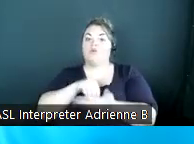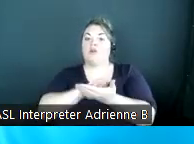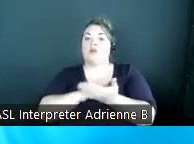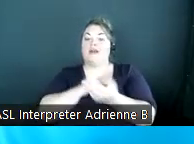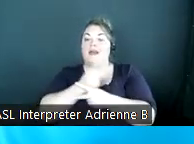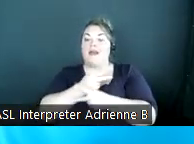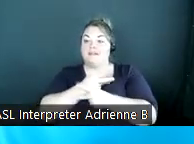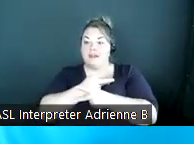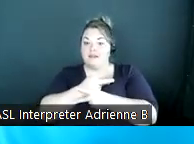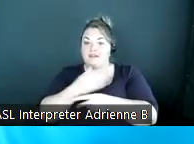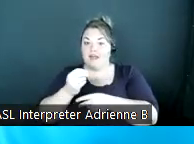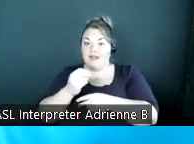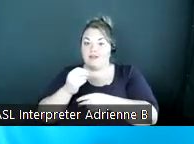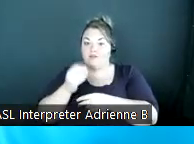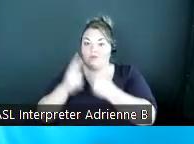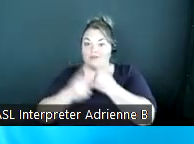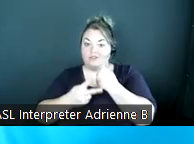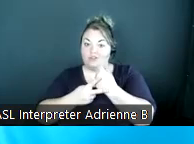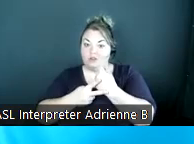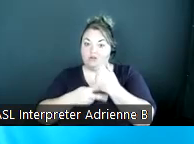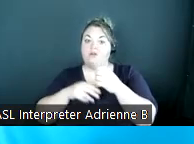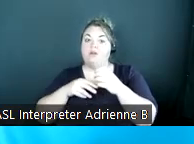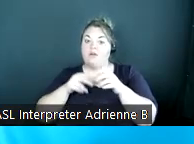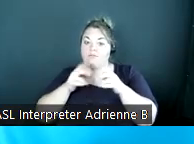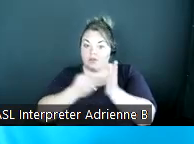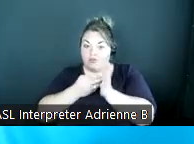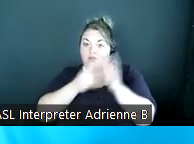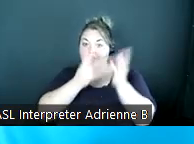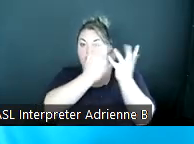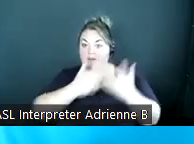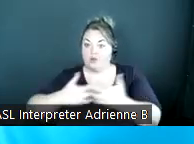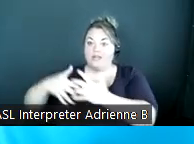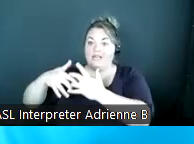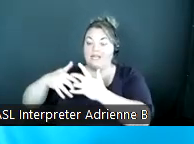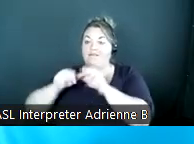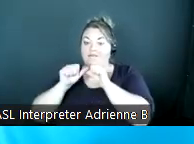case, and ensuring the continuity of care for individuals served.